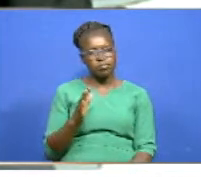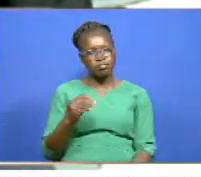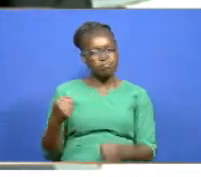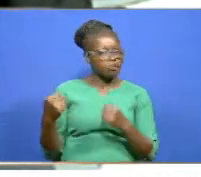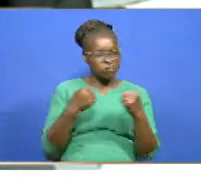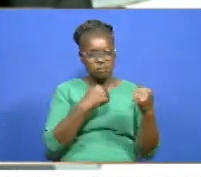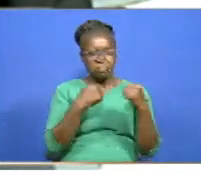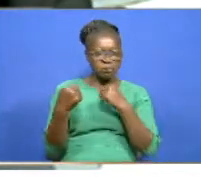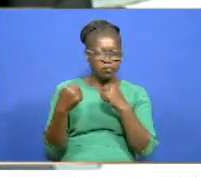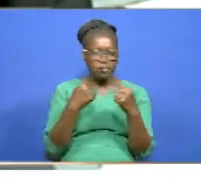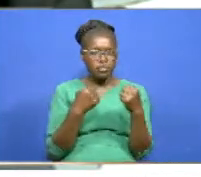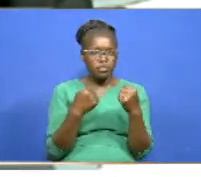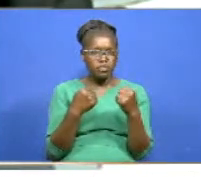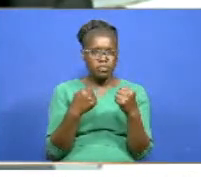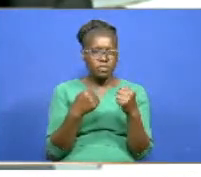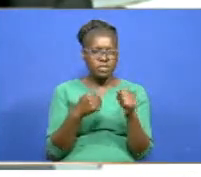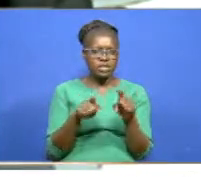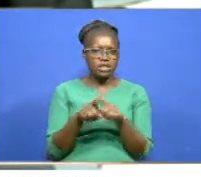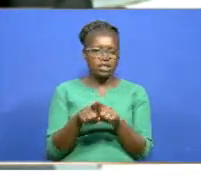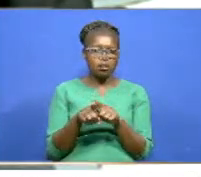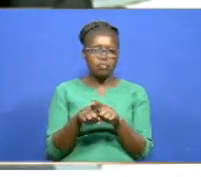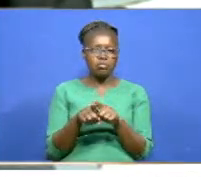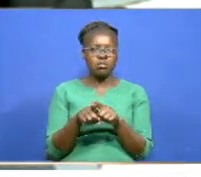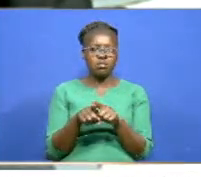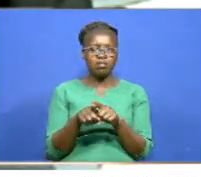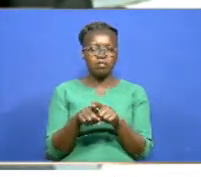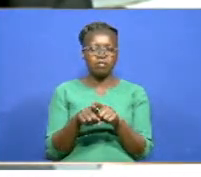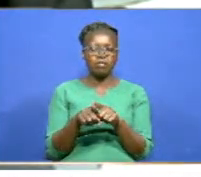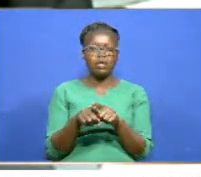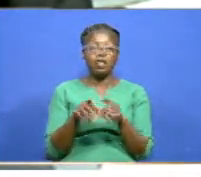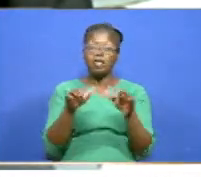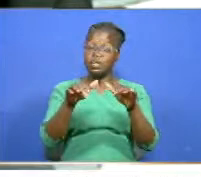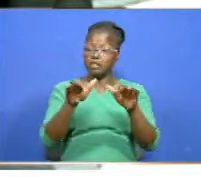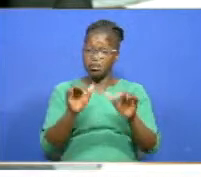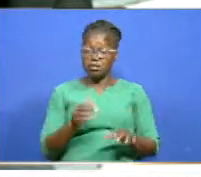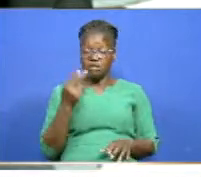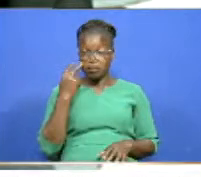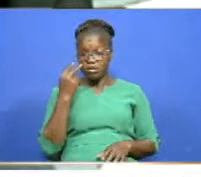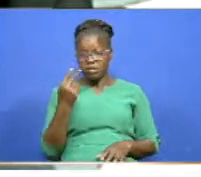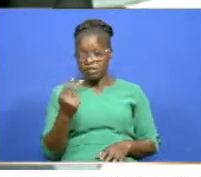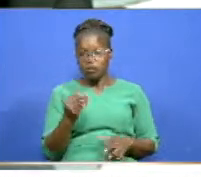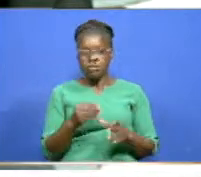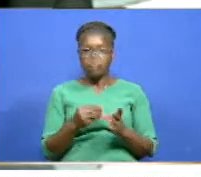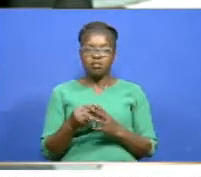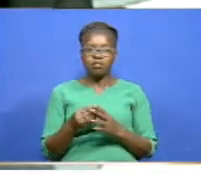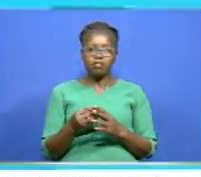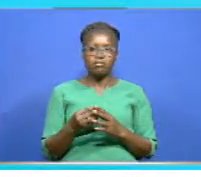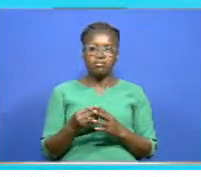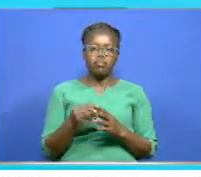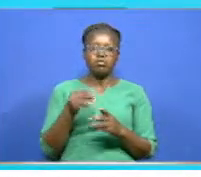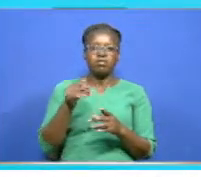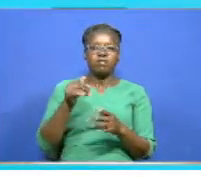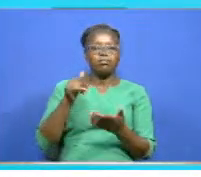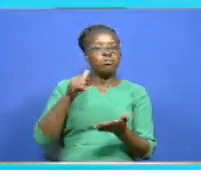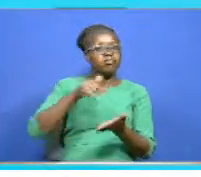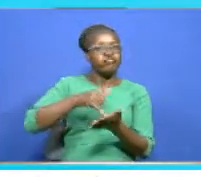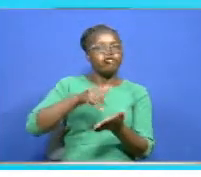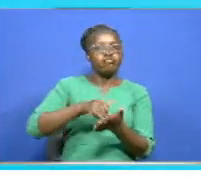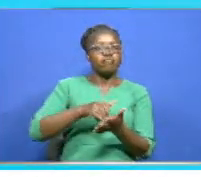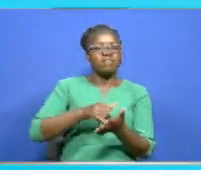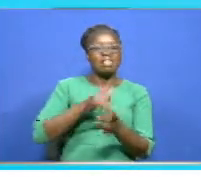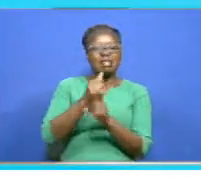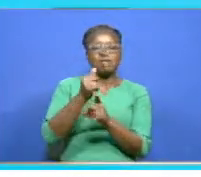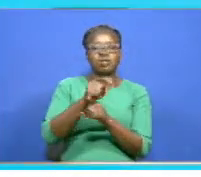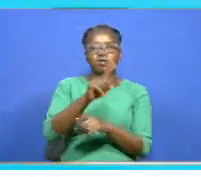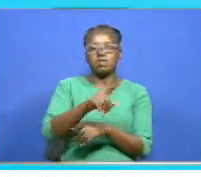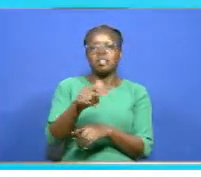like what we saw in the barrio, or when politicians are actually insulting each other, that is when people are clapping, and that